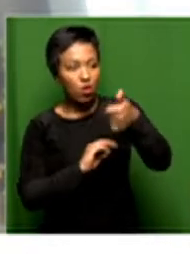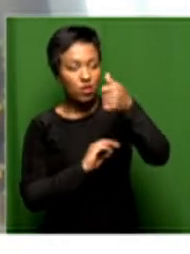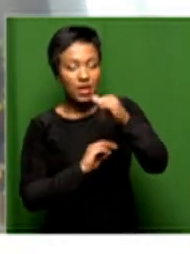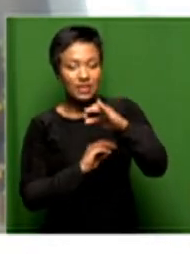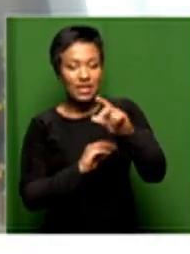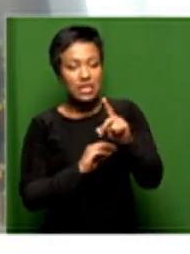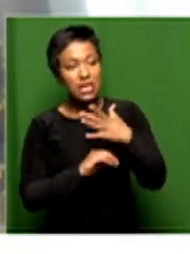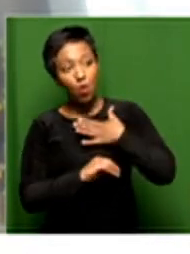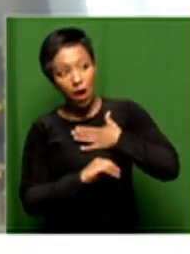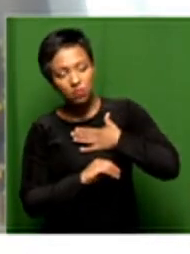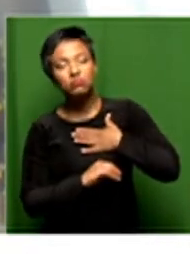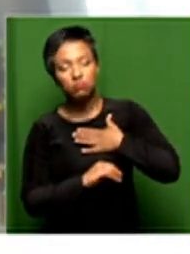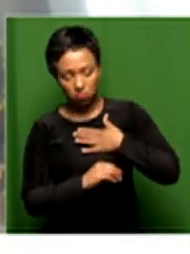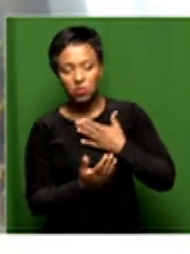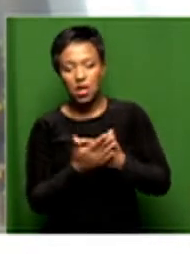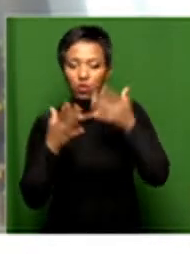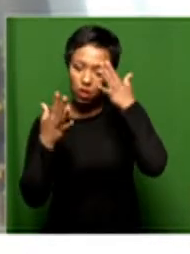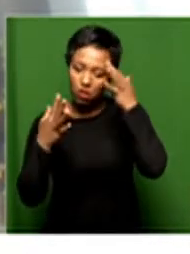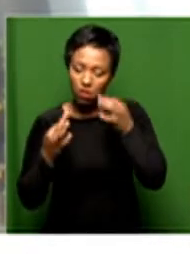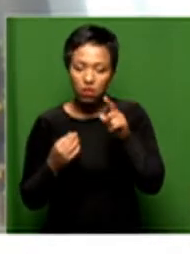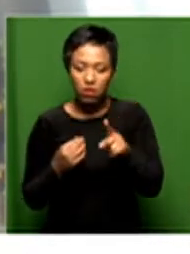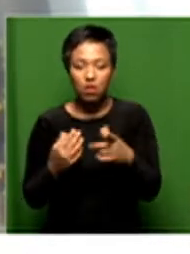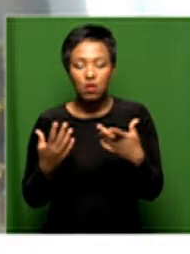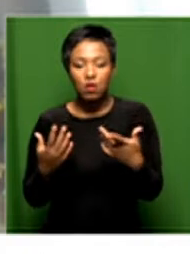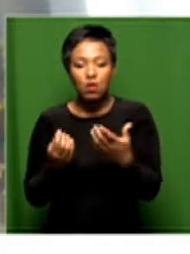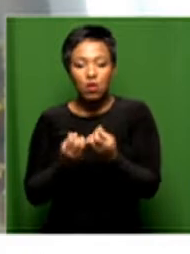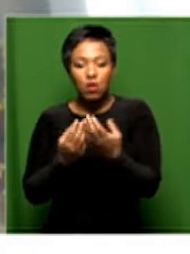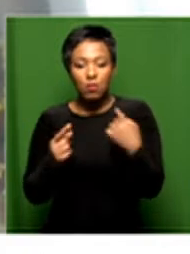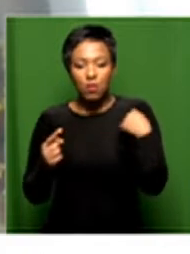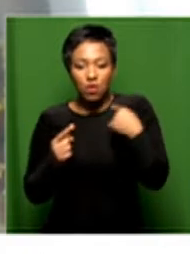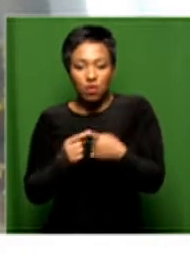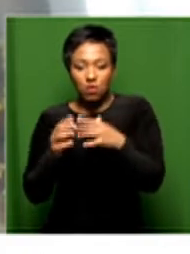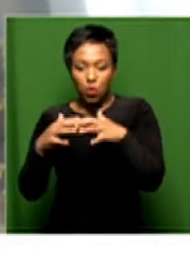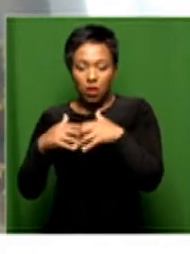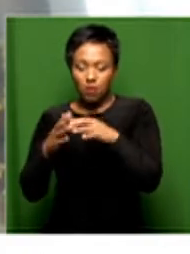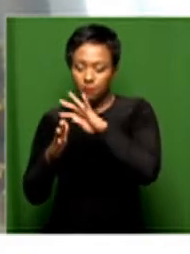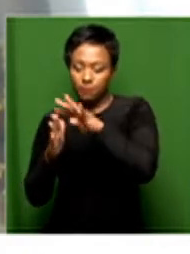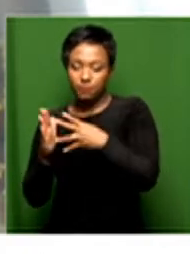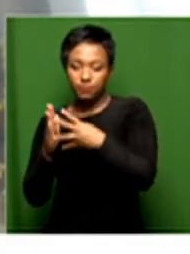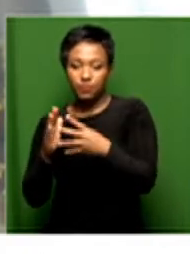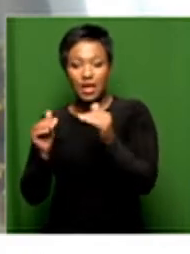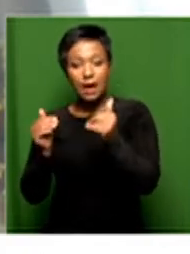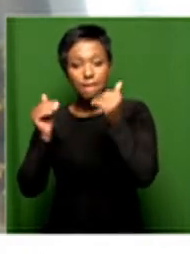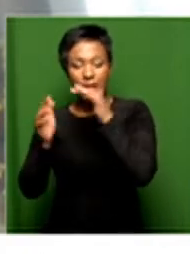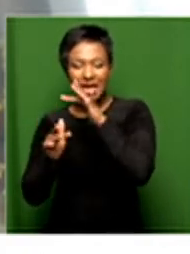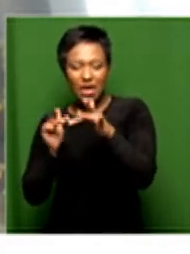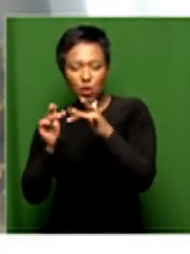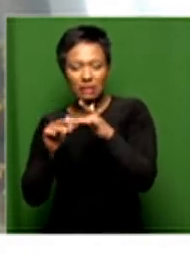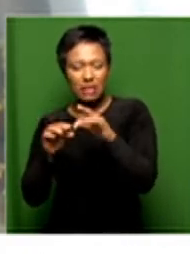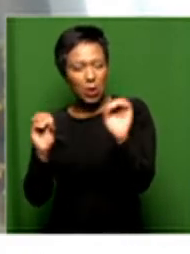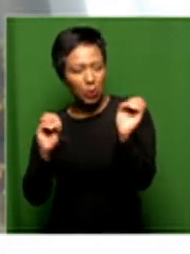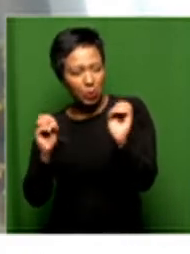these countries. There is obviously a list which has been mapped based on where the greatest connectivity gaps